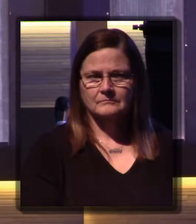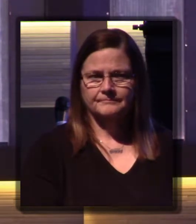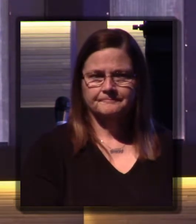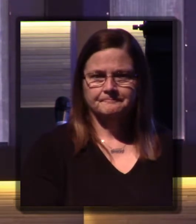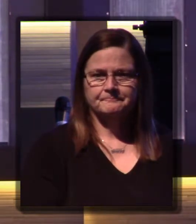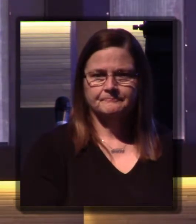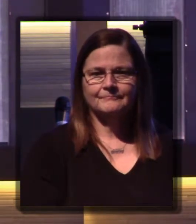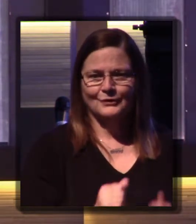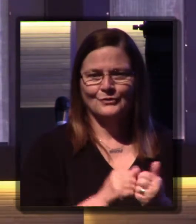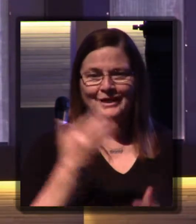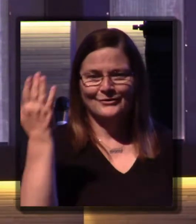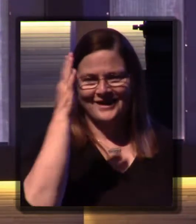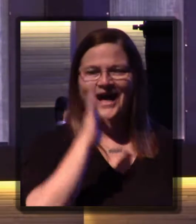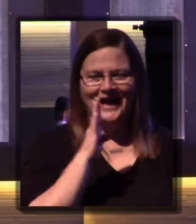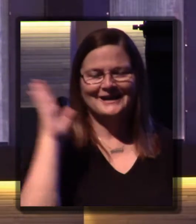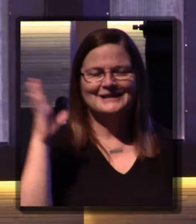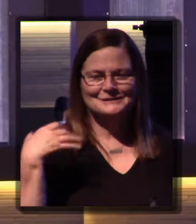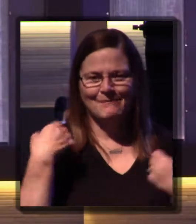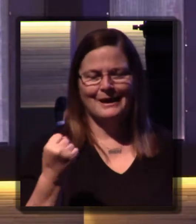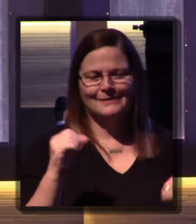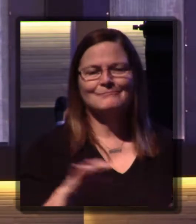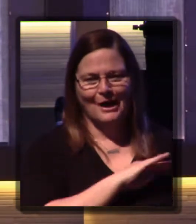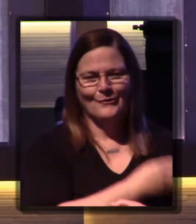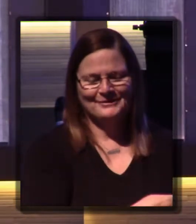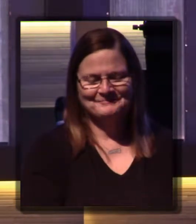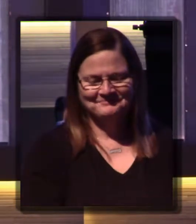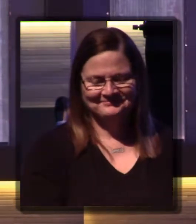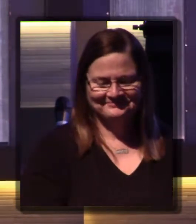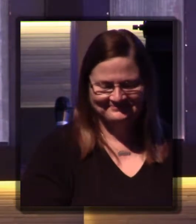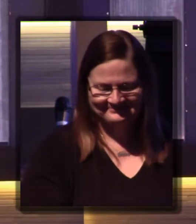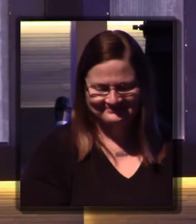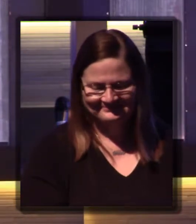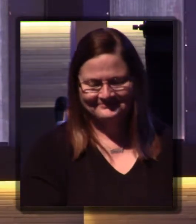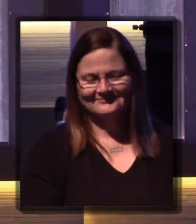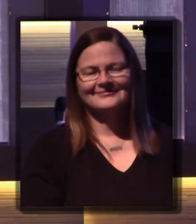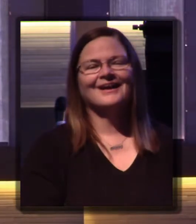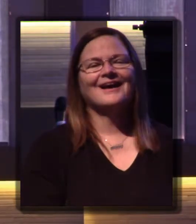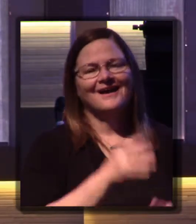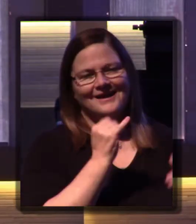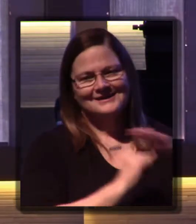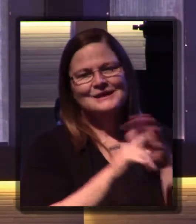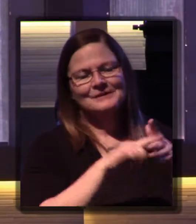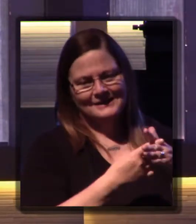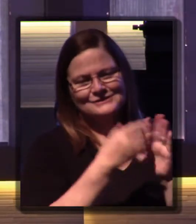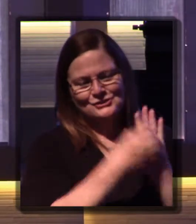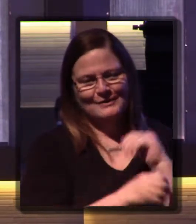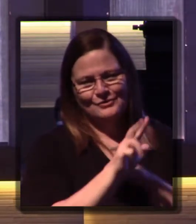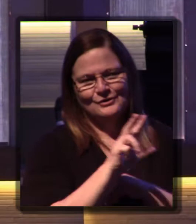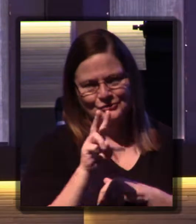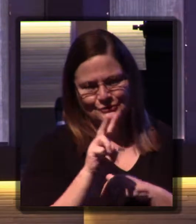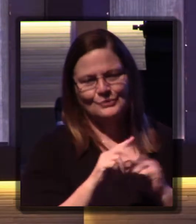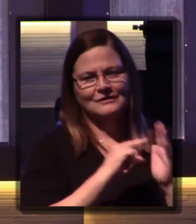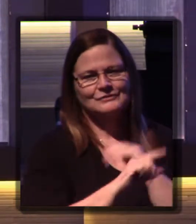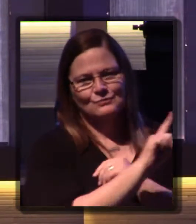without him, without God, without his might and his power. And so Isaiah begins in chapter 32,